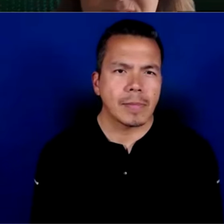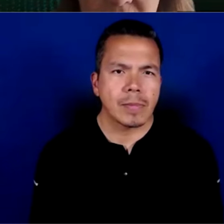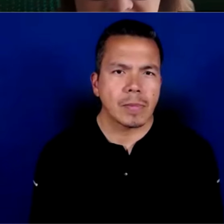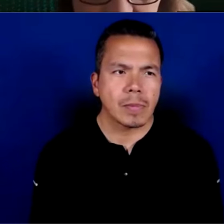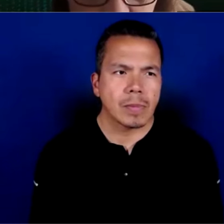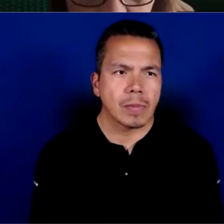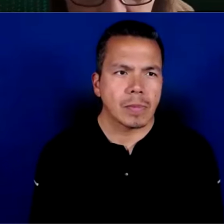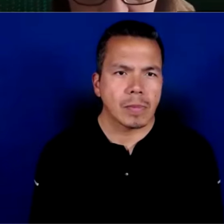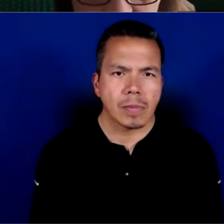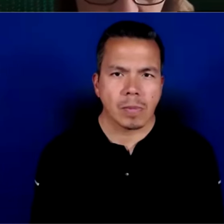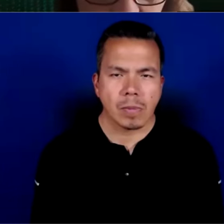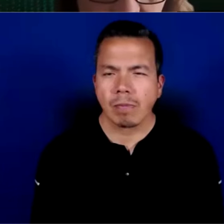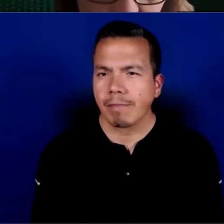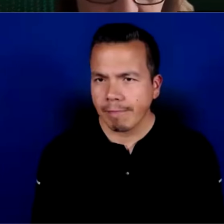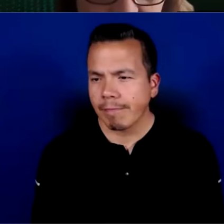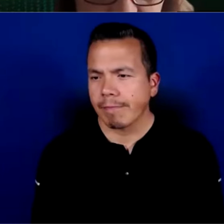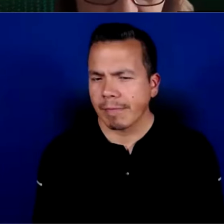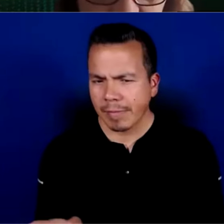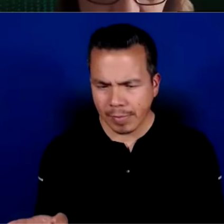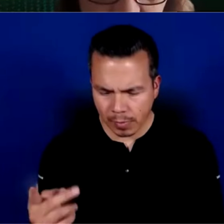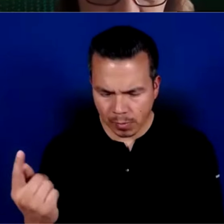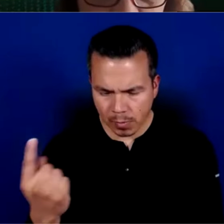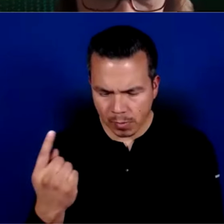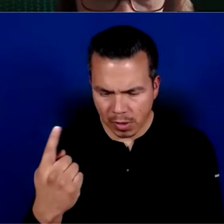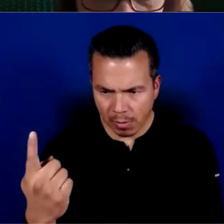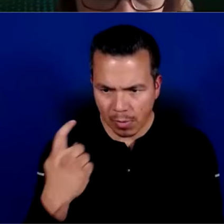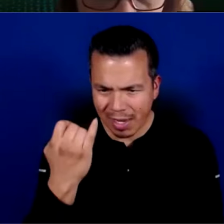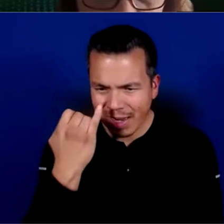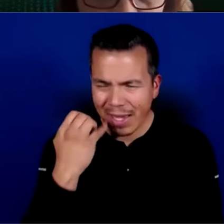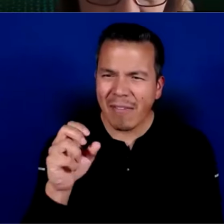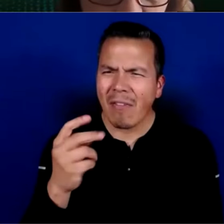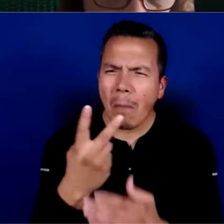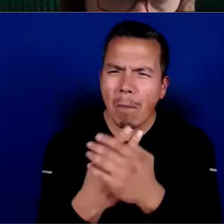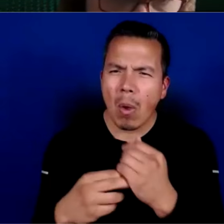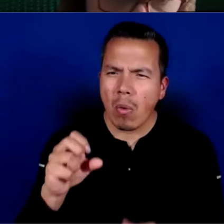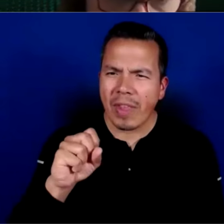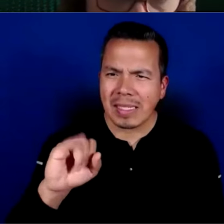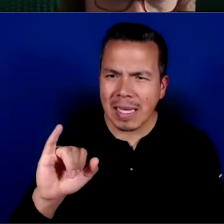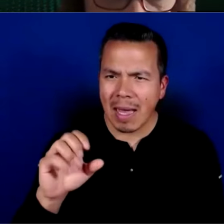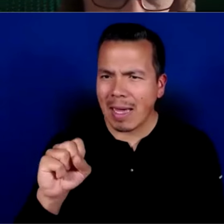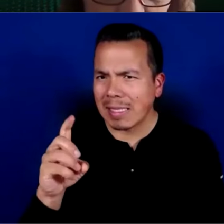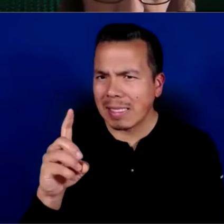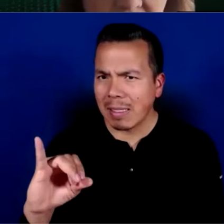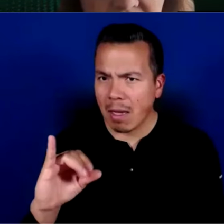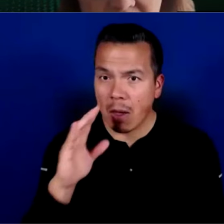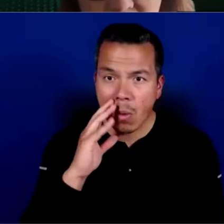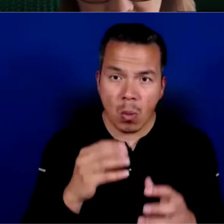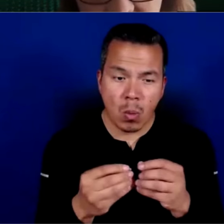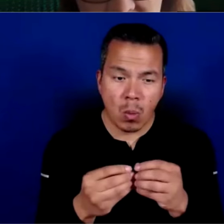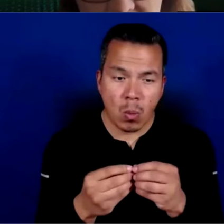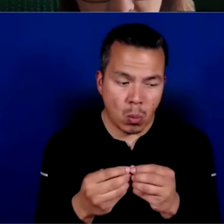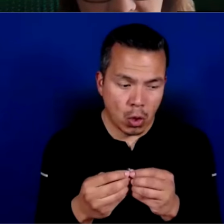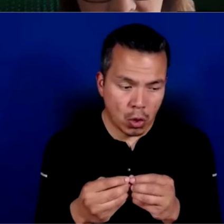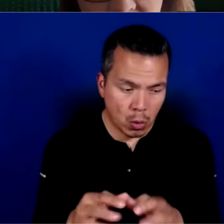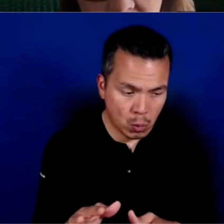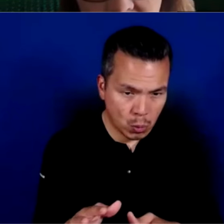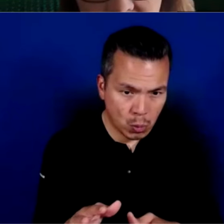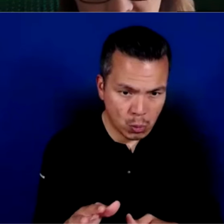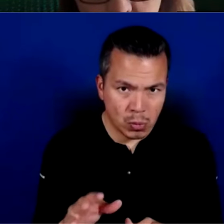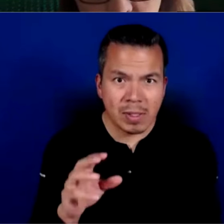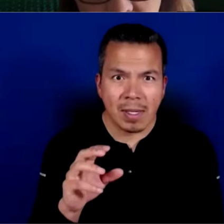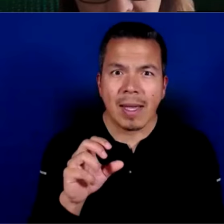Okay, someone's asking that if they get both SSI and SSDI, do they lose their SSI when they reach that break-even